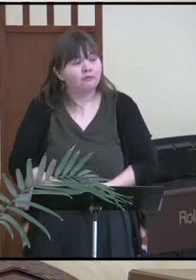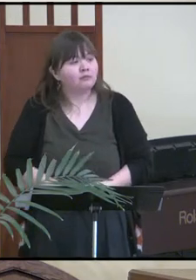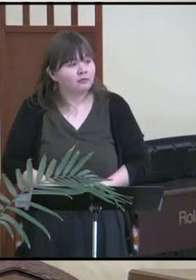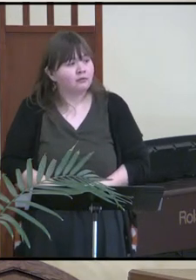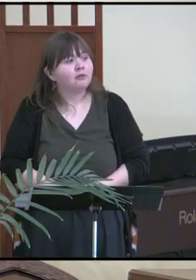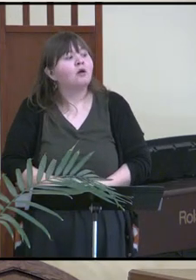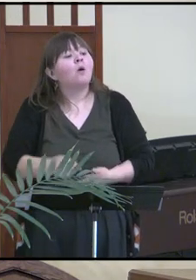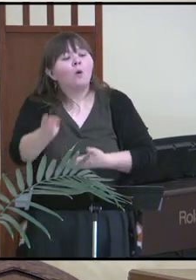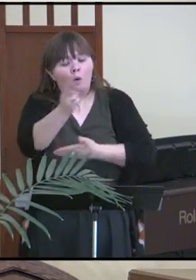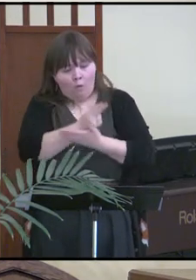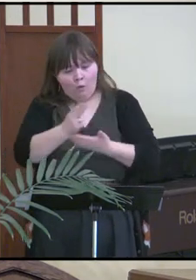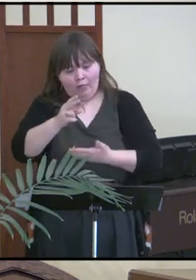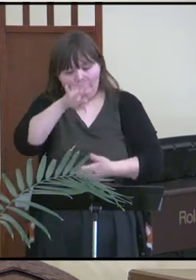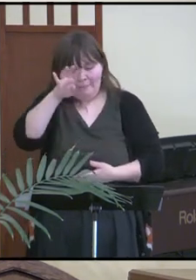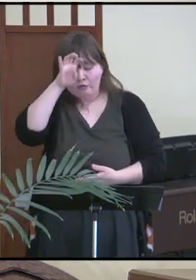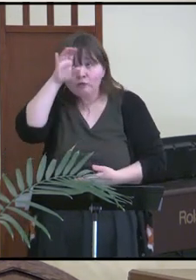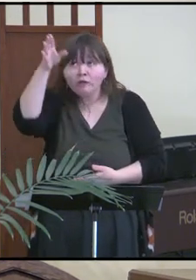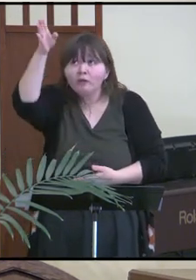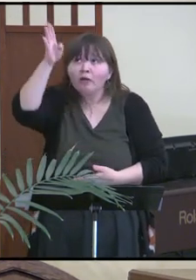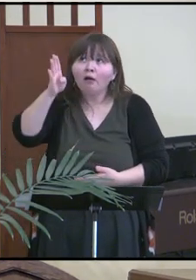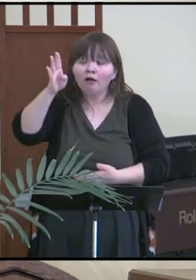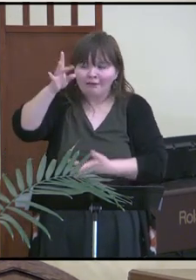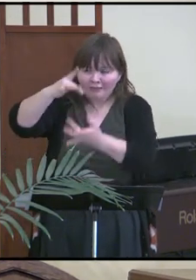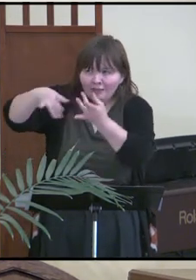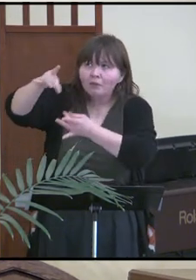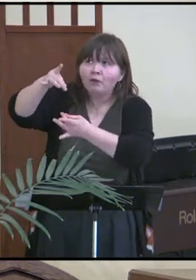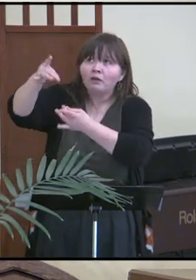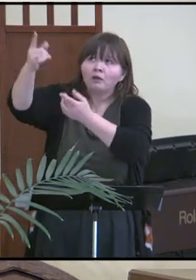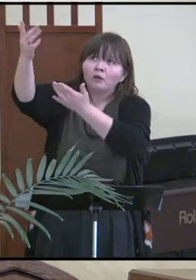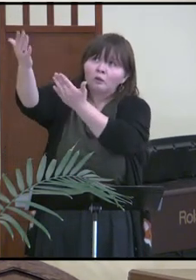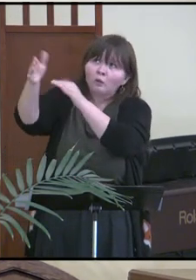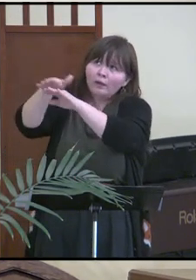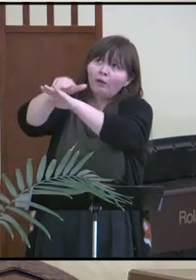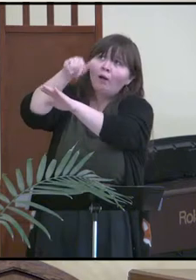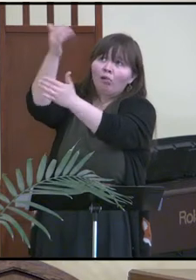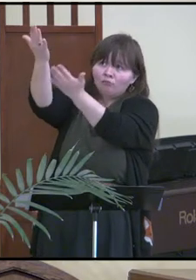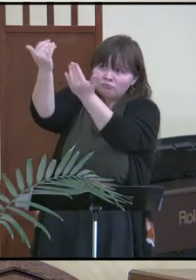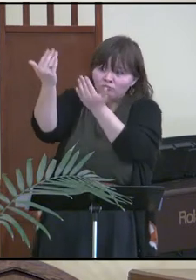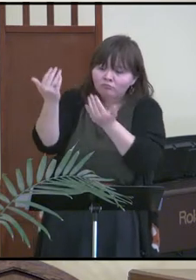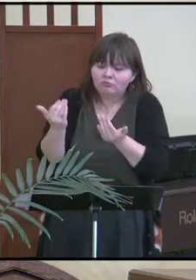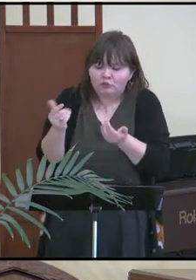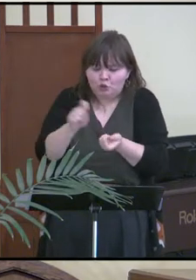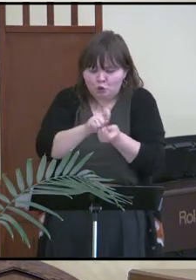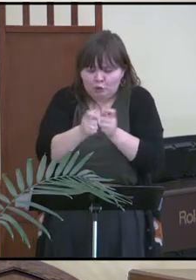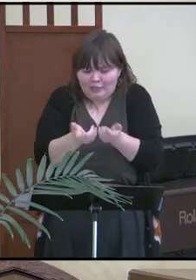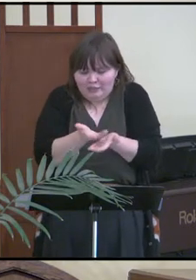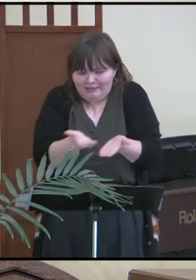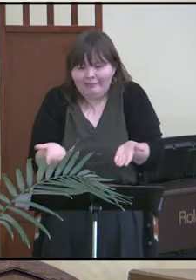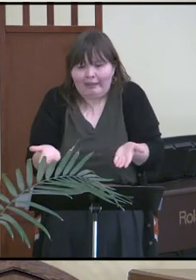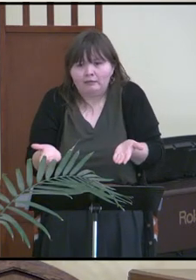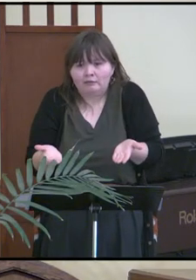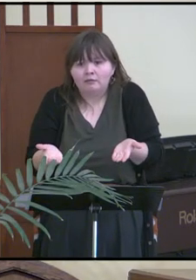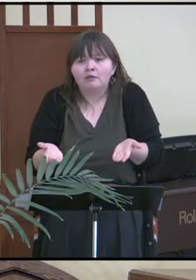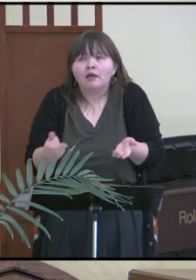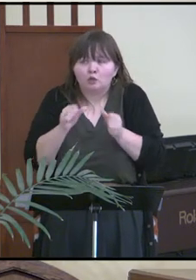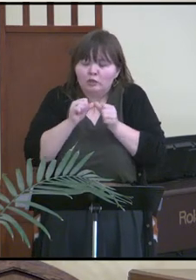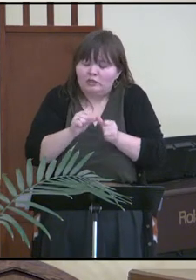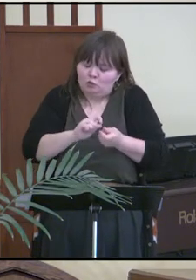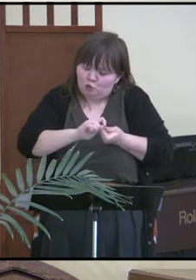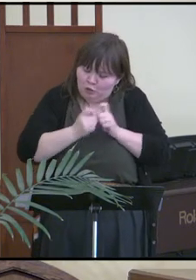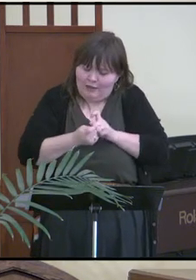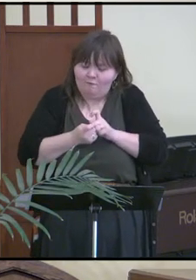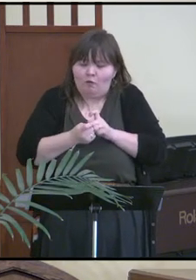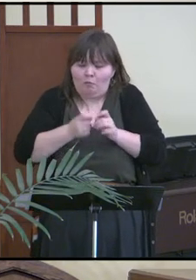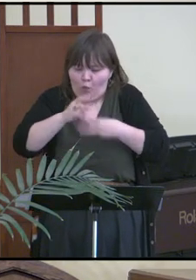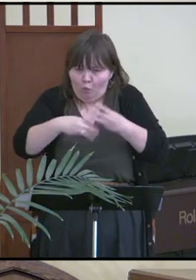Holy mystery, God of the Spirit, we call on you to transform these familiar things as you continually transform the